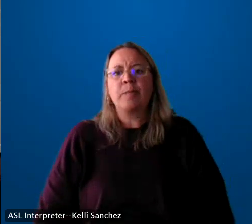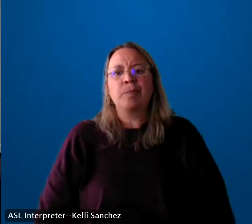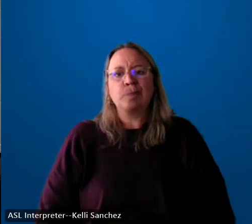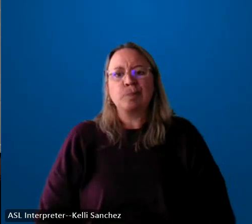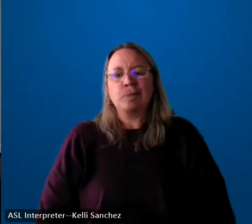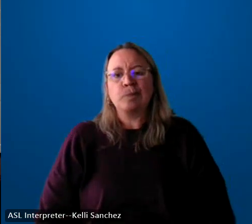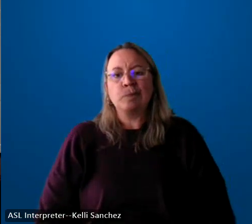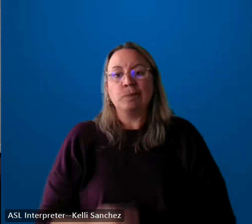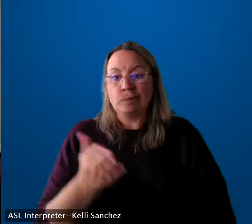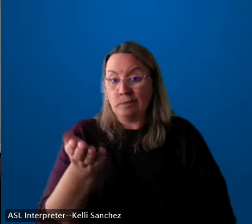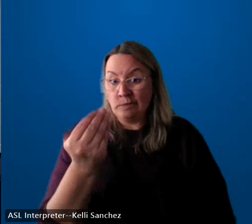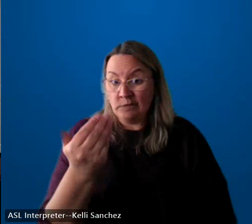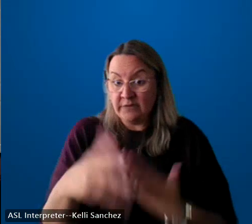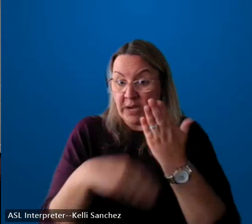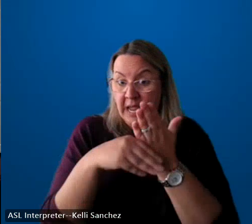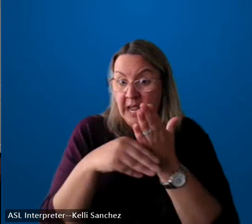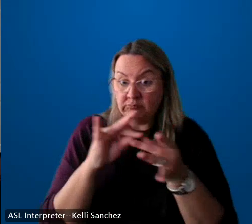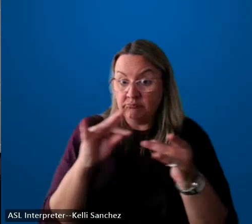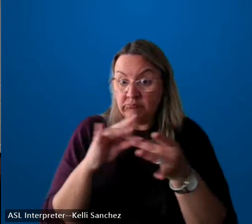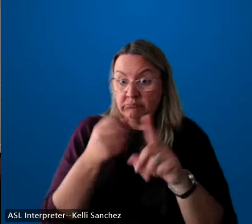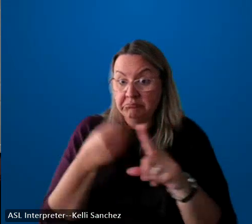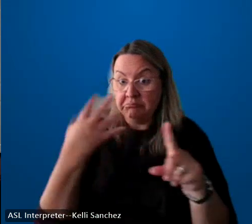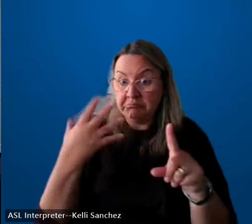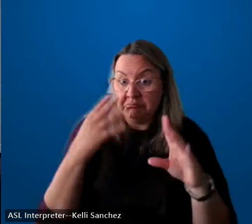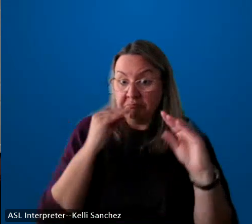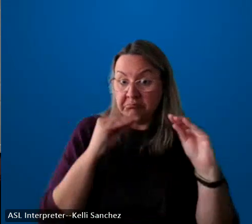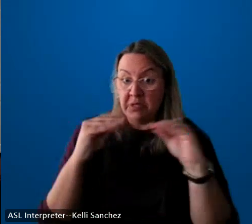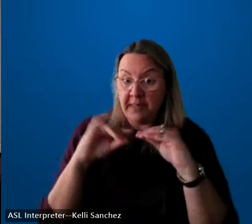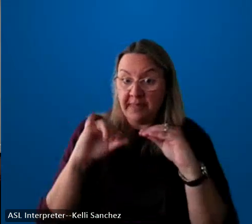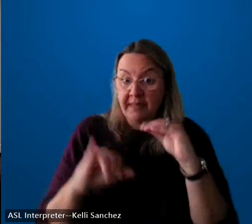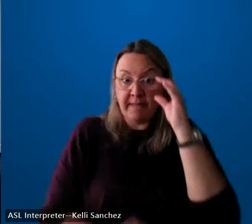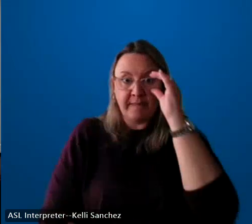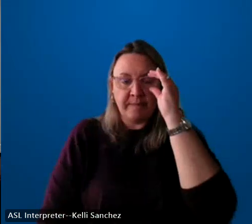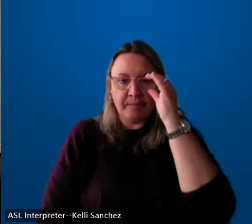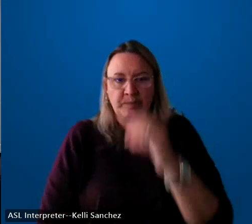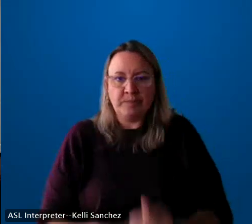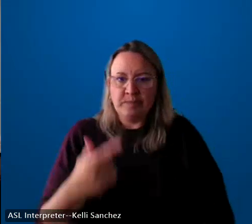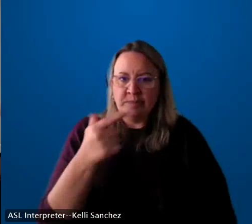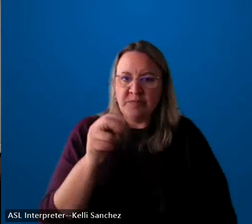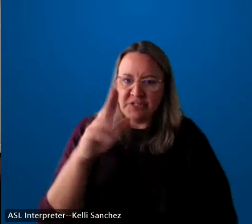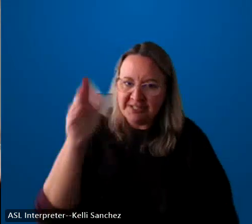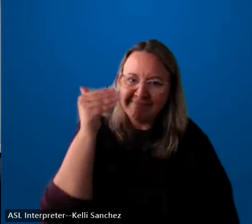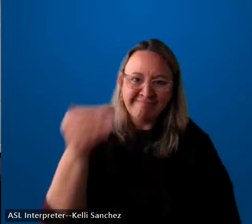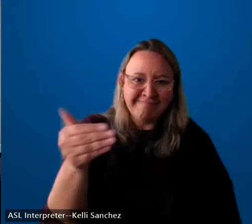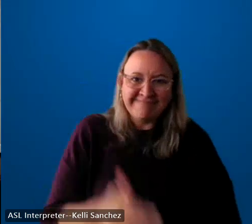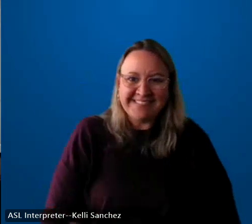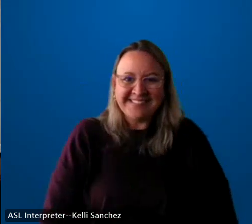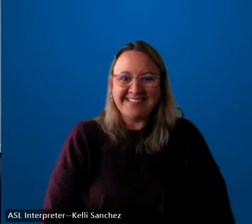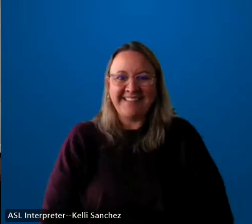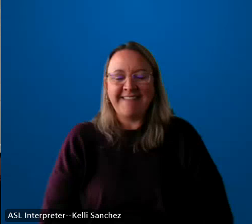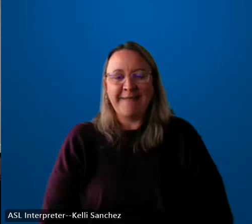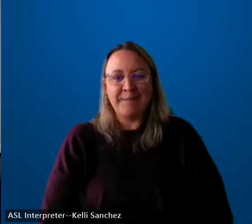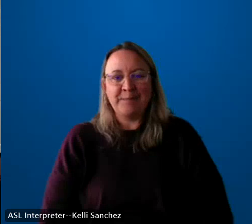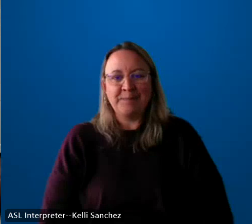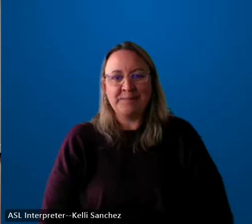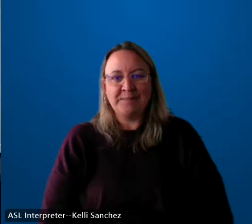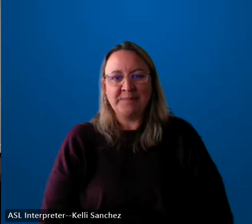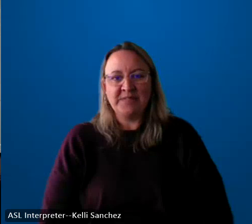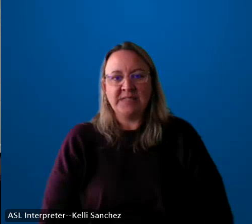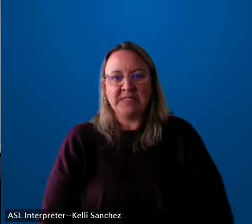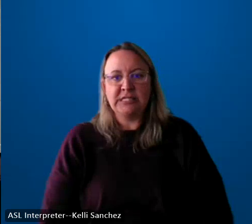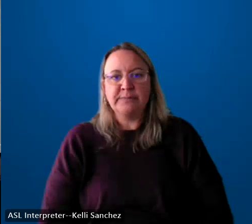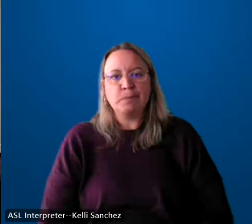if one of you all wants to kind of jump in there and kind of educate I'll, the group here, have at it, Gene. I'll jump on and I'll take first